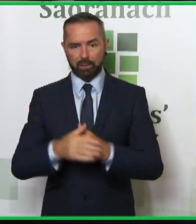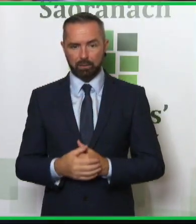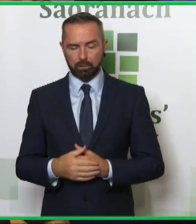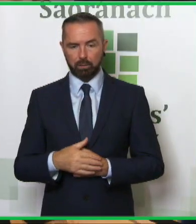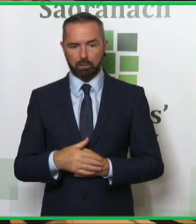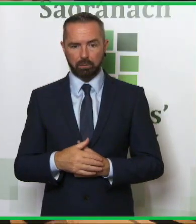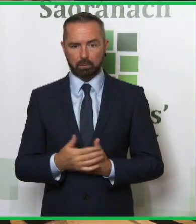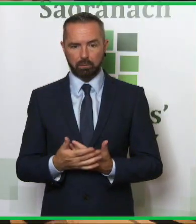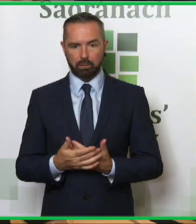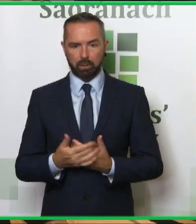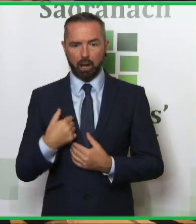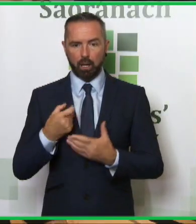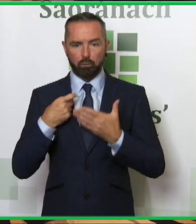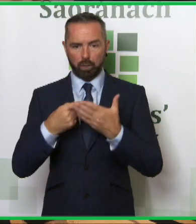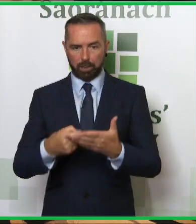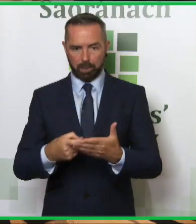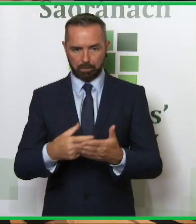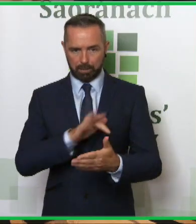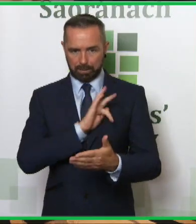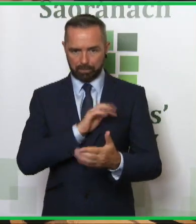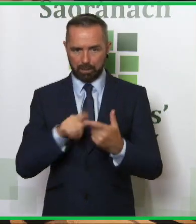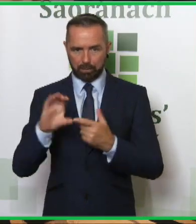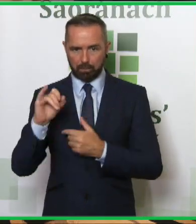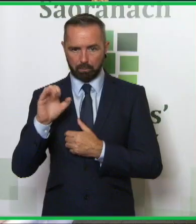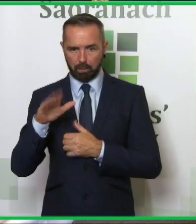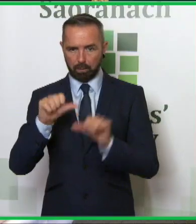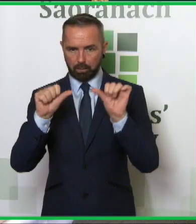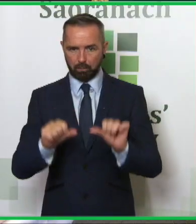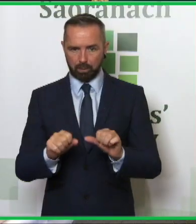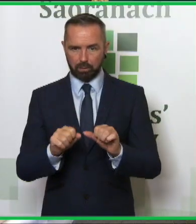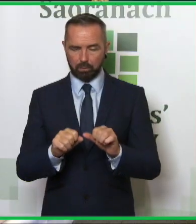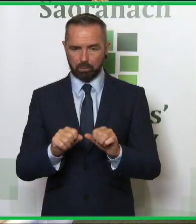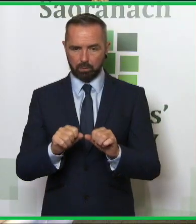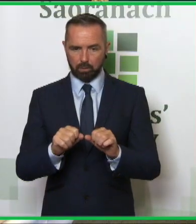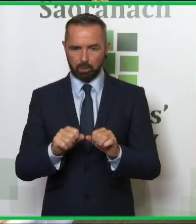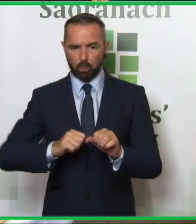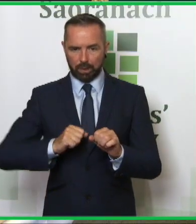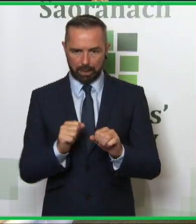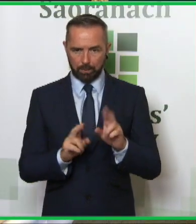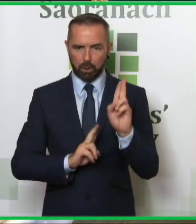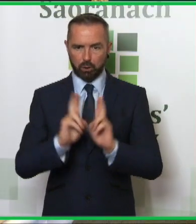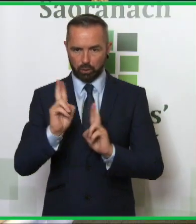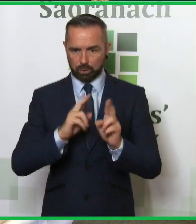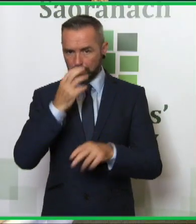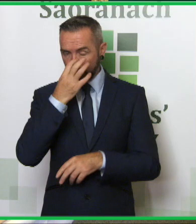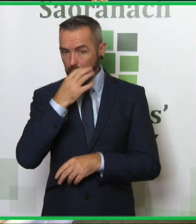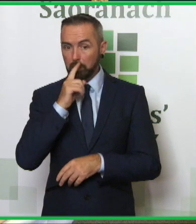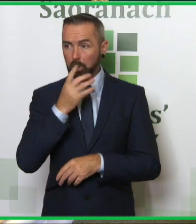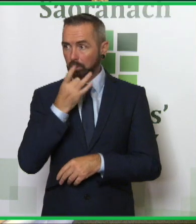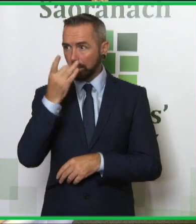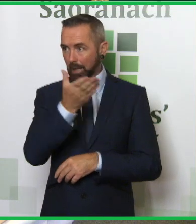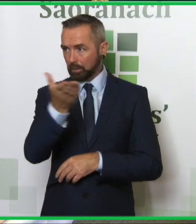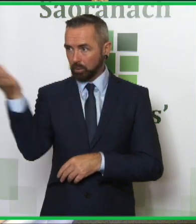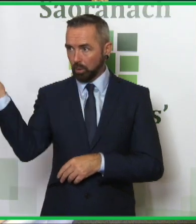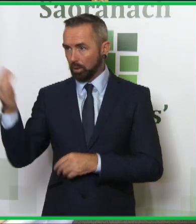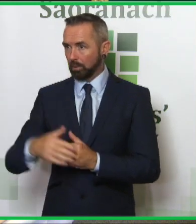differently. But I would recommend, and Cathal would agree with me, that we stick with should on those bases. But I'm going to test that with the room,